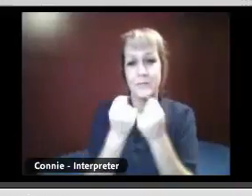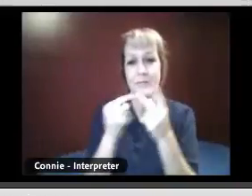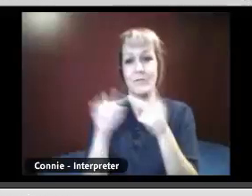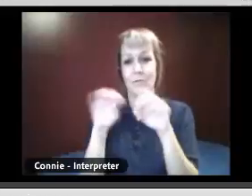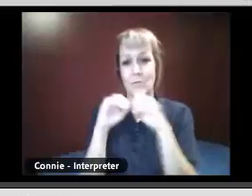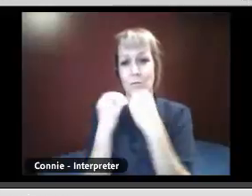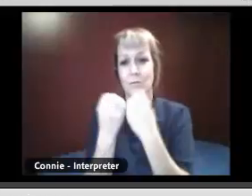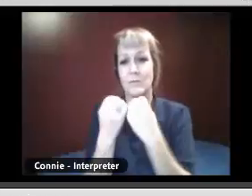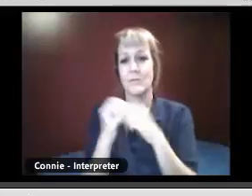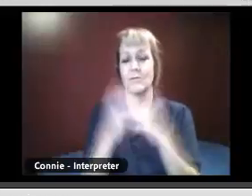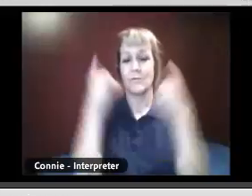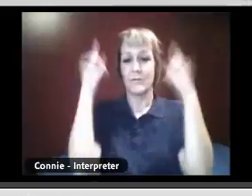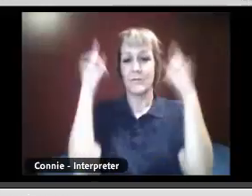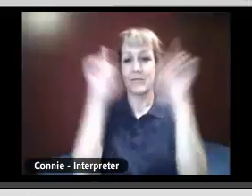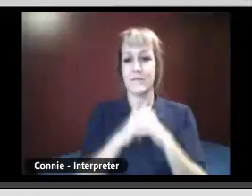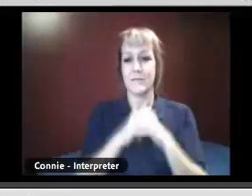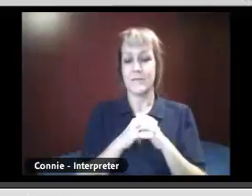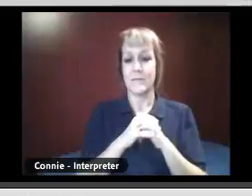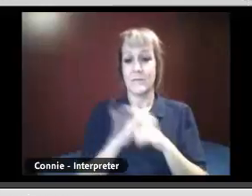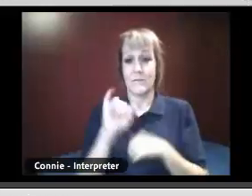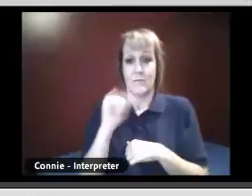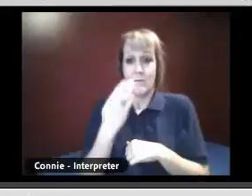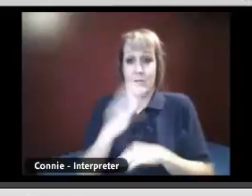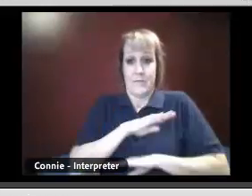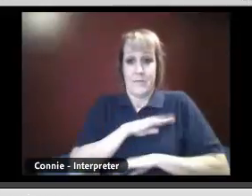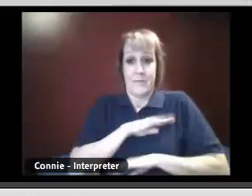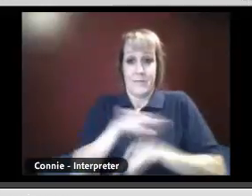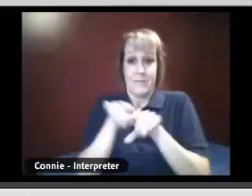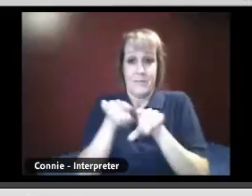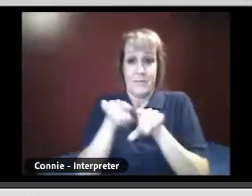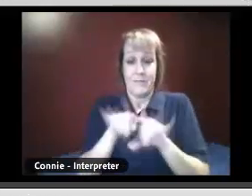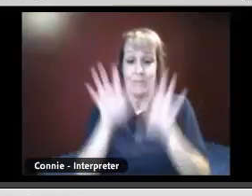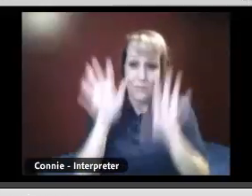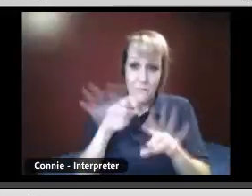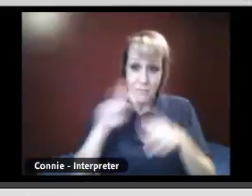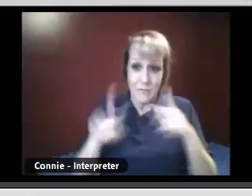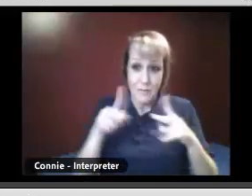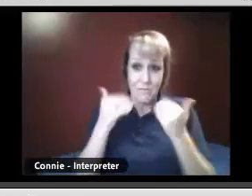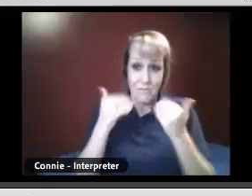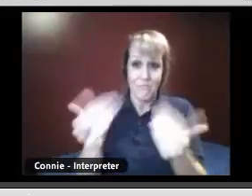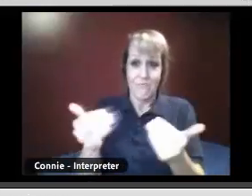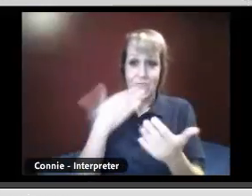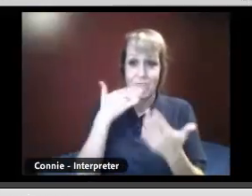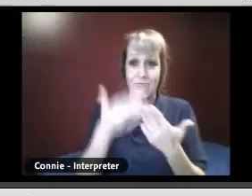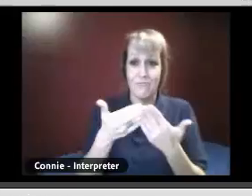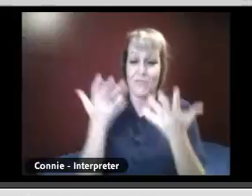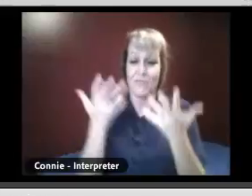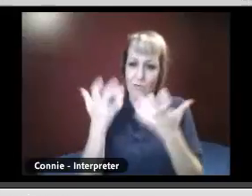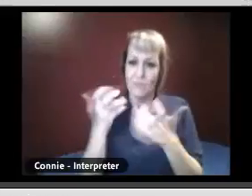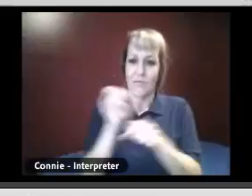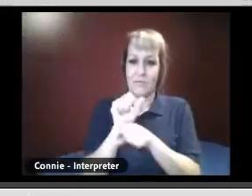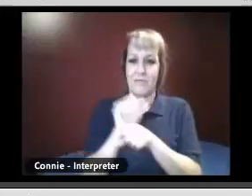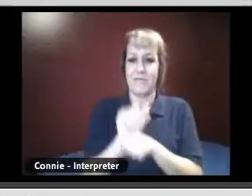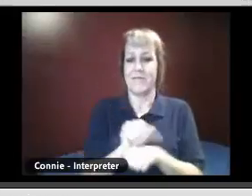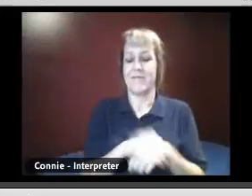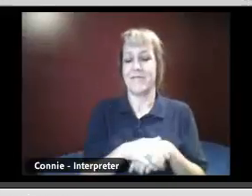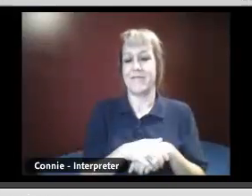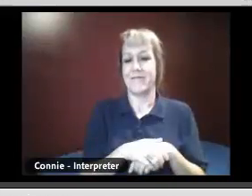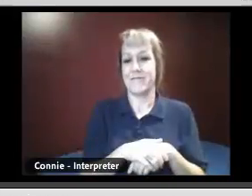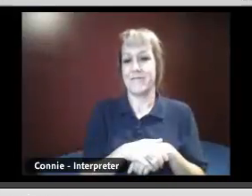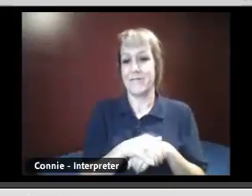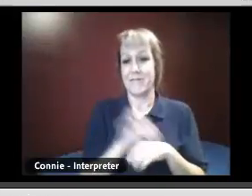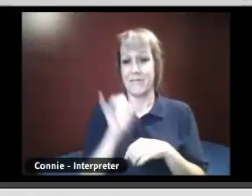success, and also just job satisfaction. Isn't it great when people get along, right? Then we almost want to do our jobs. If we walk